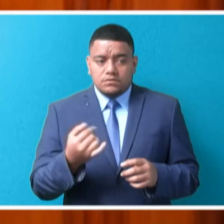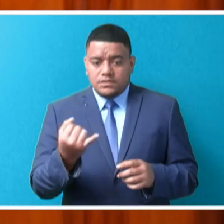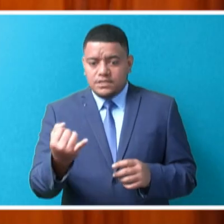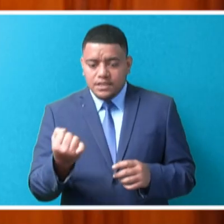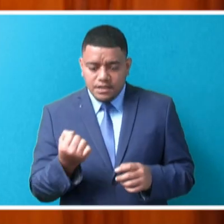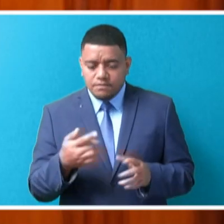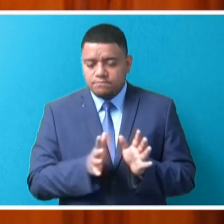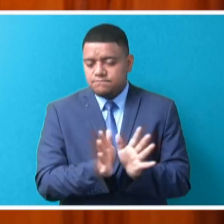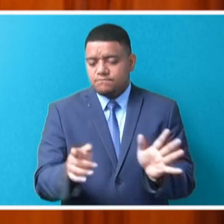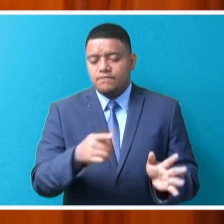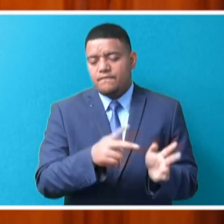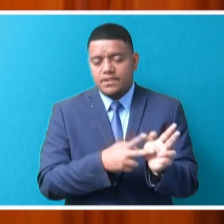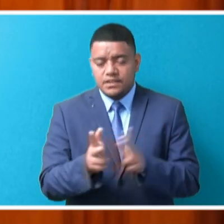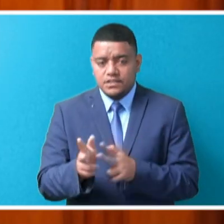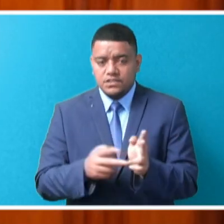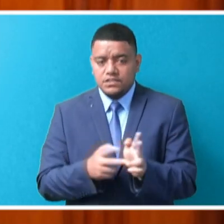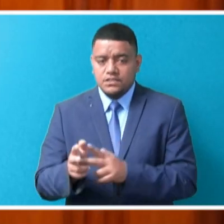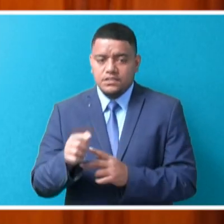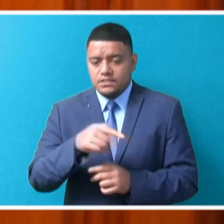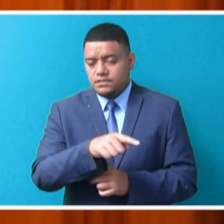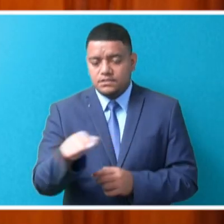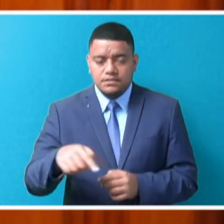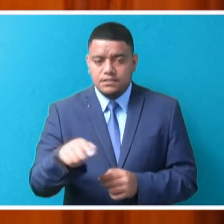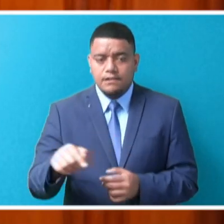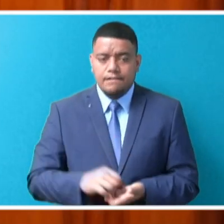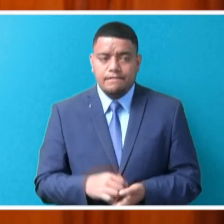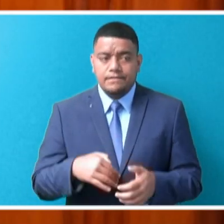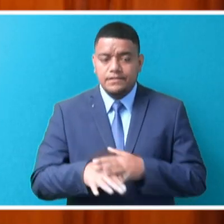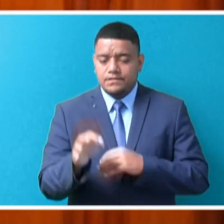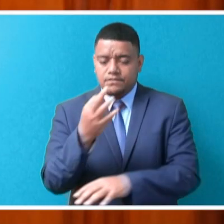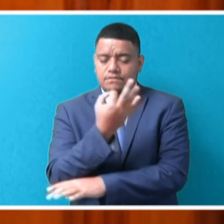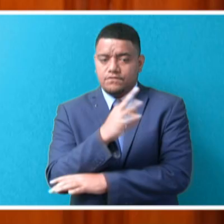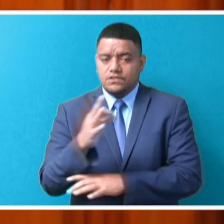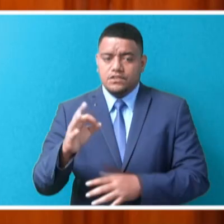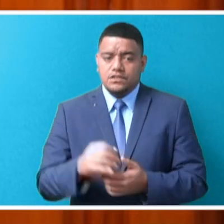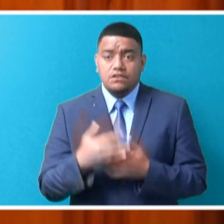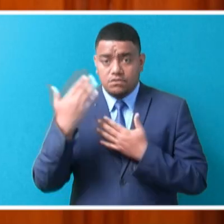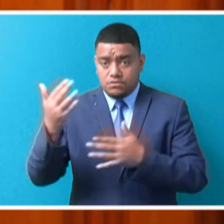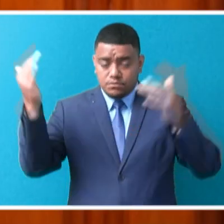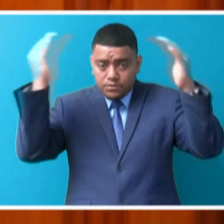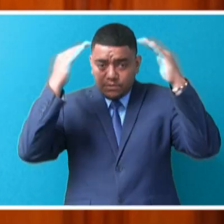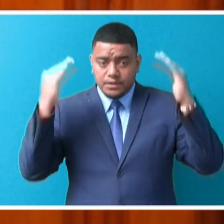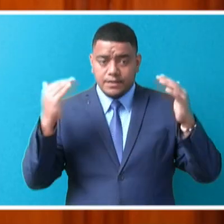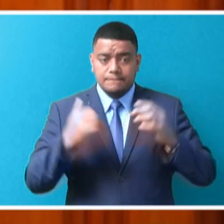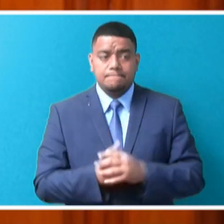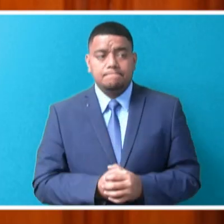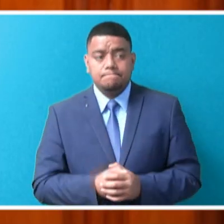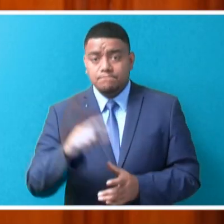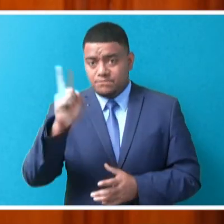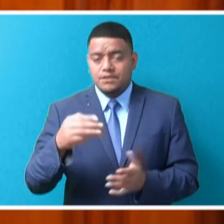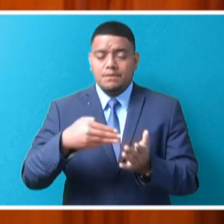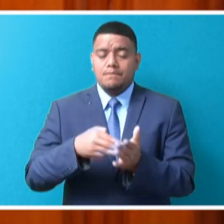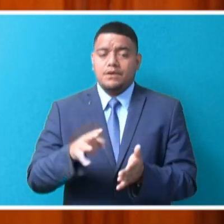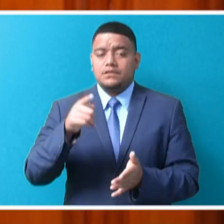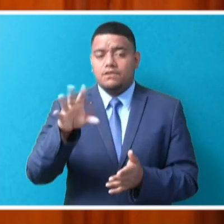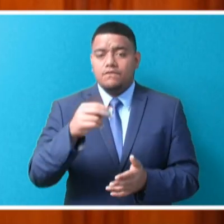communities and strengthen intergenerational sustainability in the forestry sector. Honorable Speaker, today marks the commencement